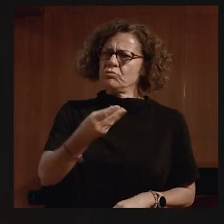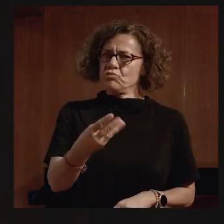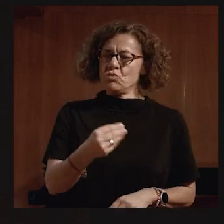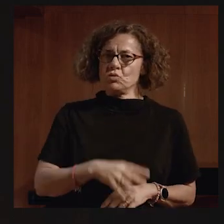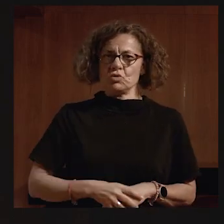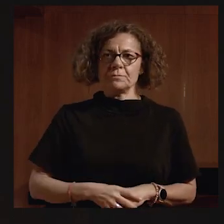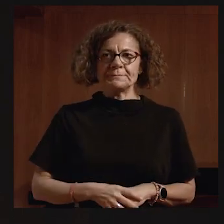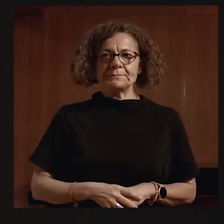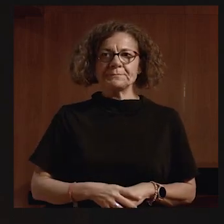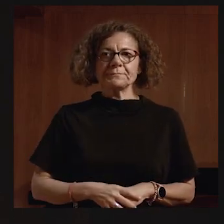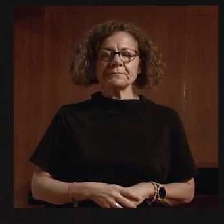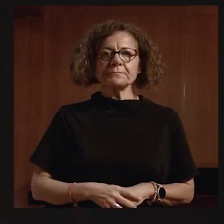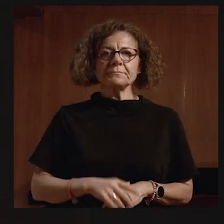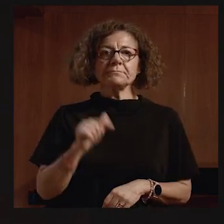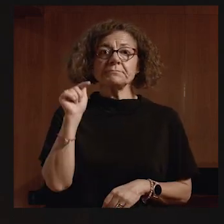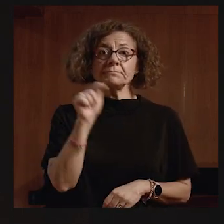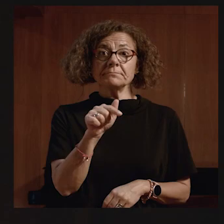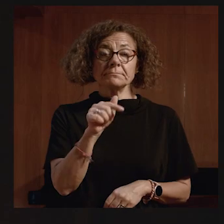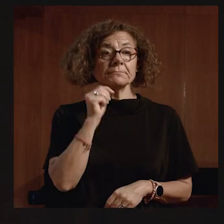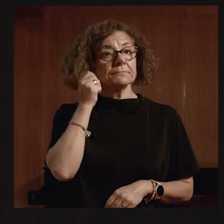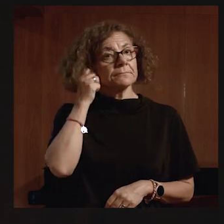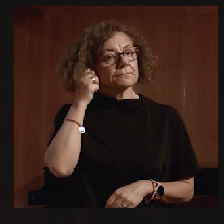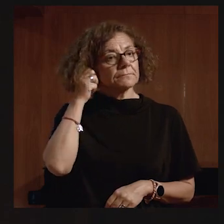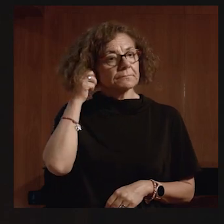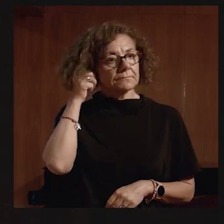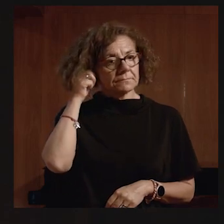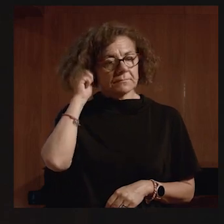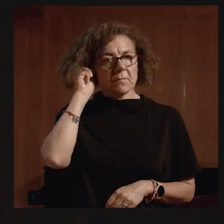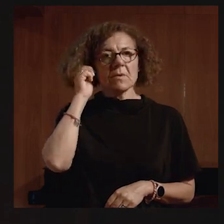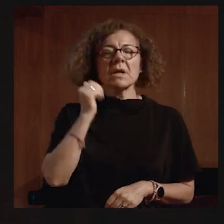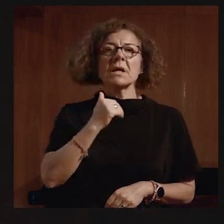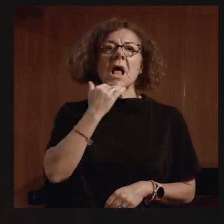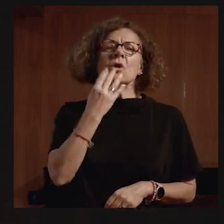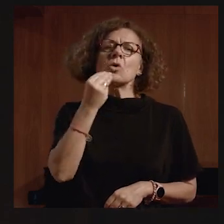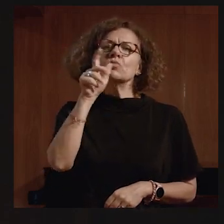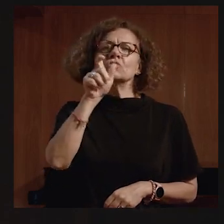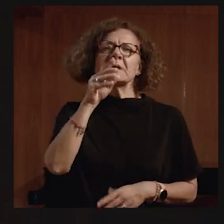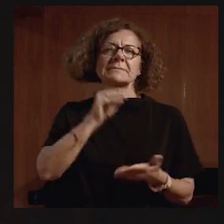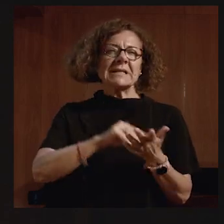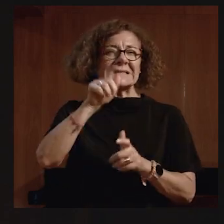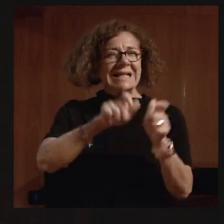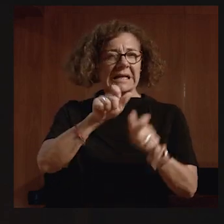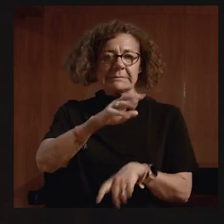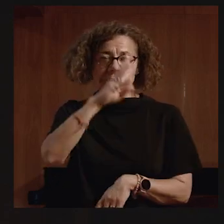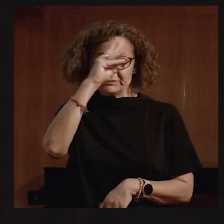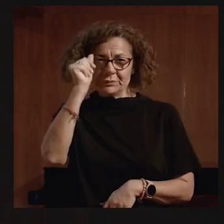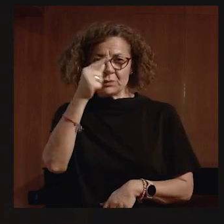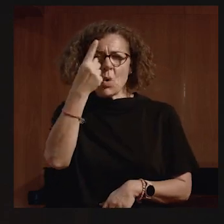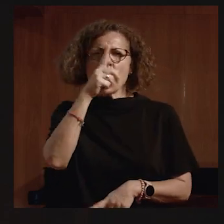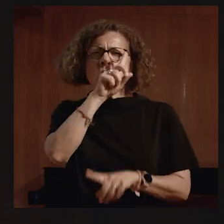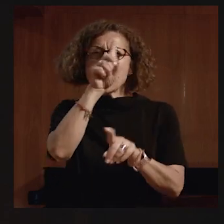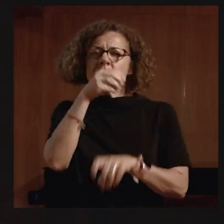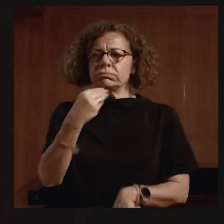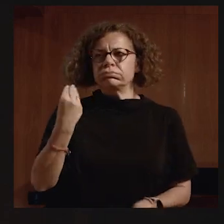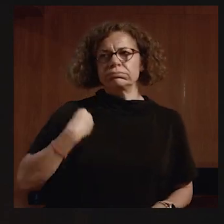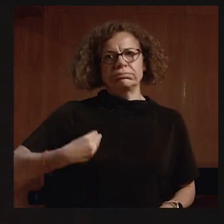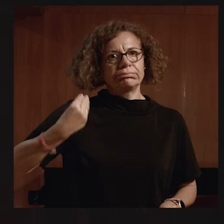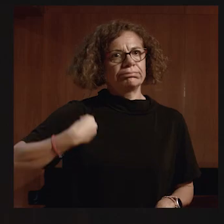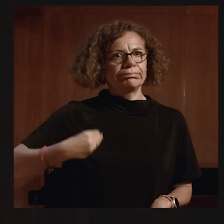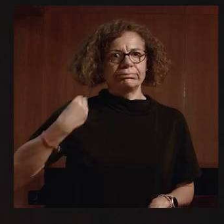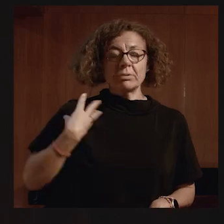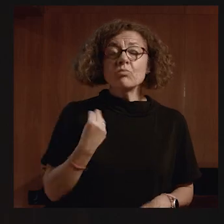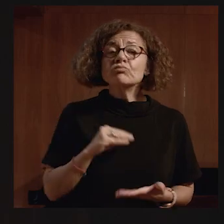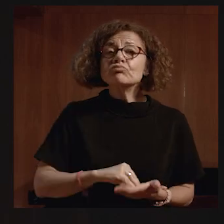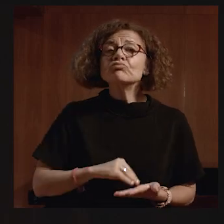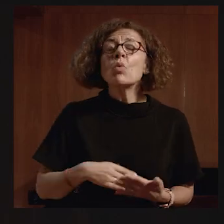people often forget about. One of the most frequently asked questions to me is, how do I